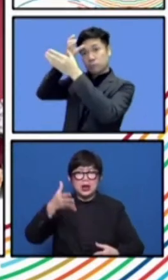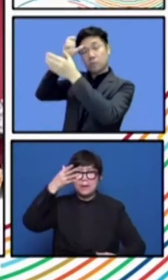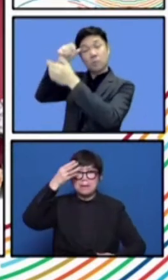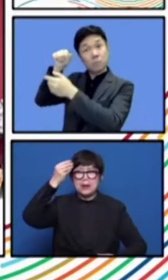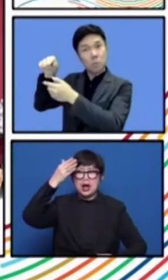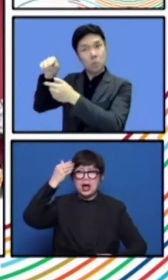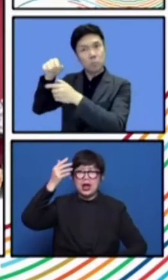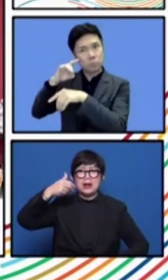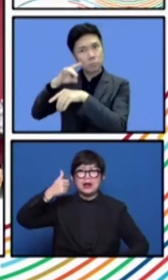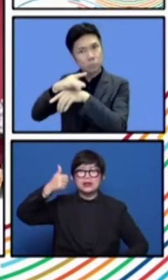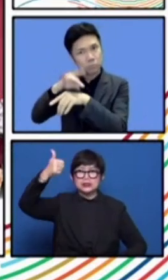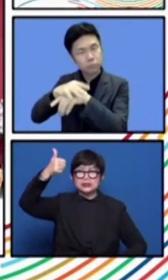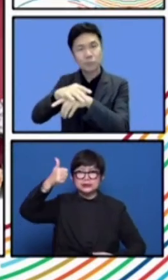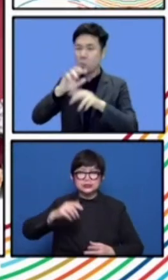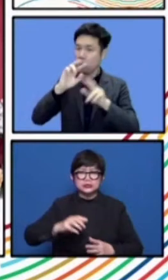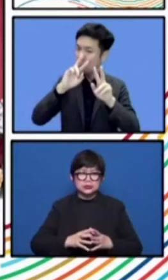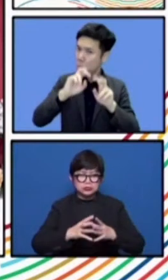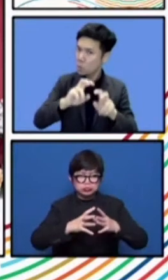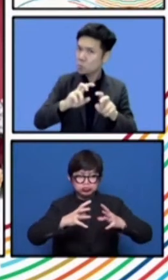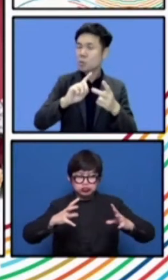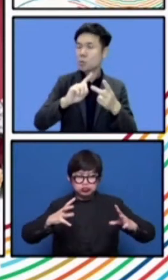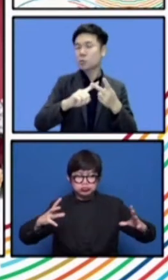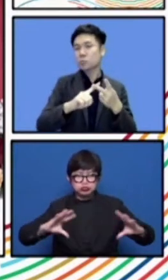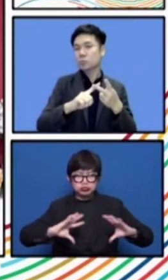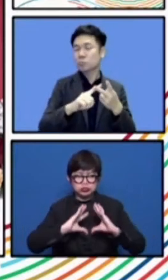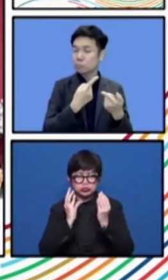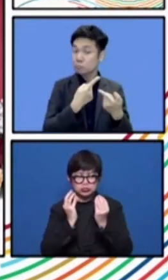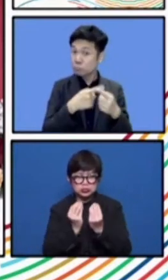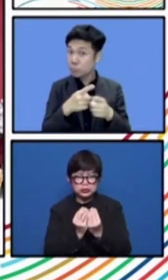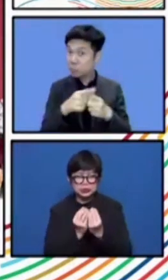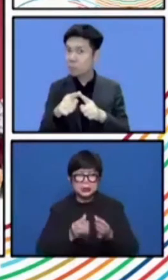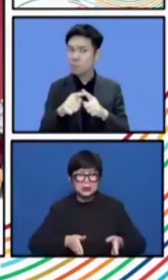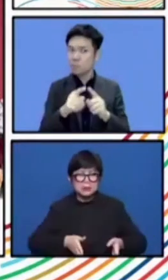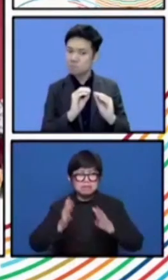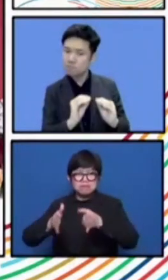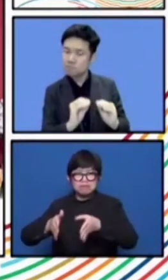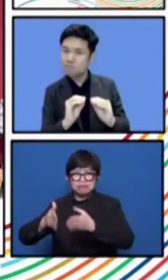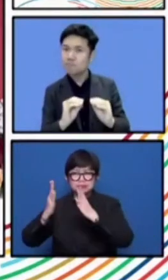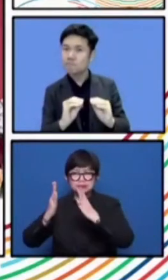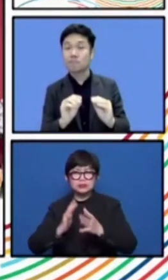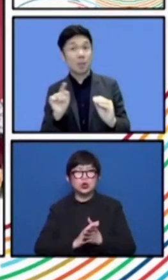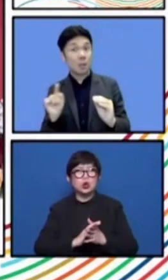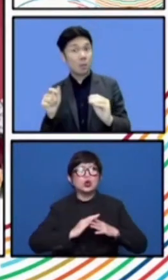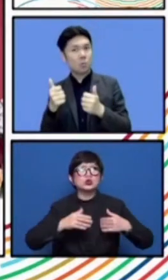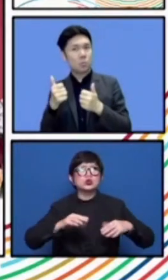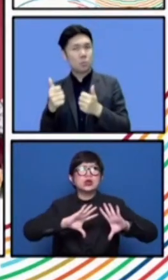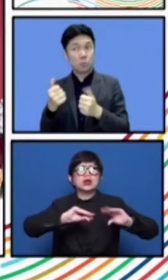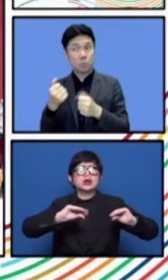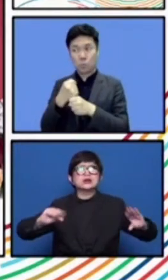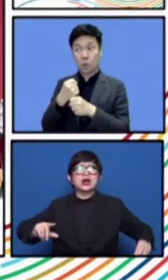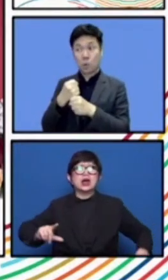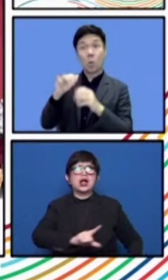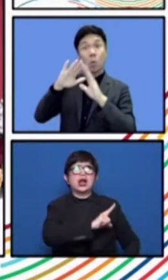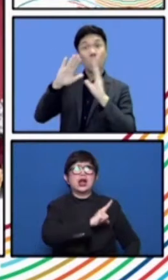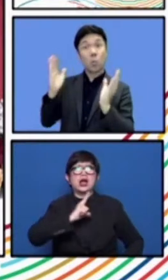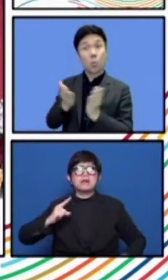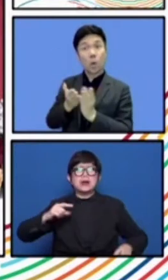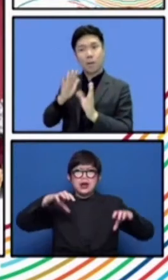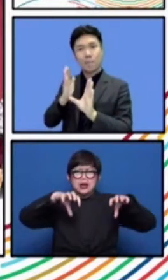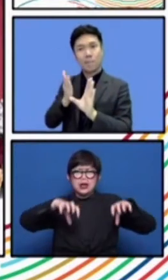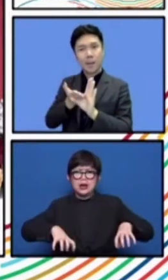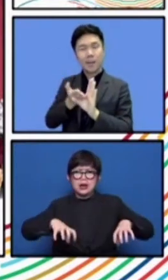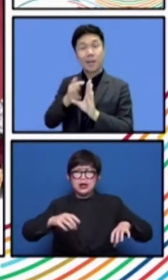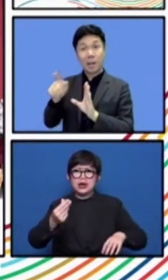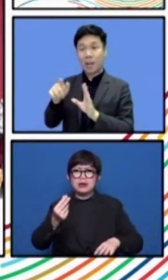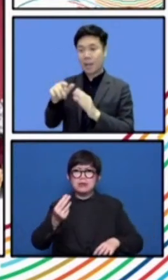research operations and capacity building having worked for many years with the World Bank the Washington Group on disability statistics